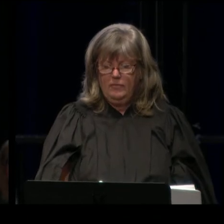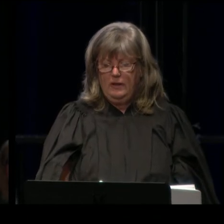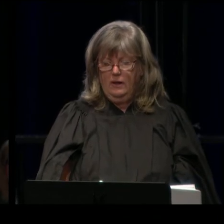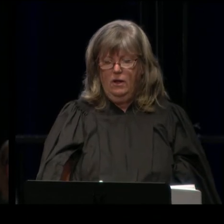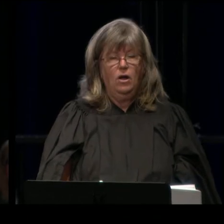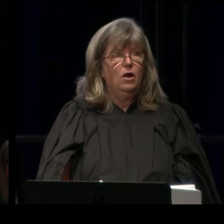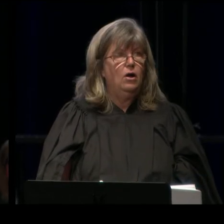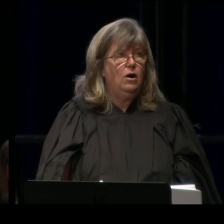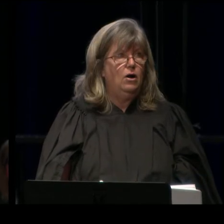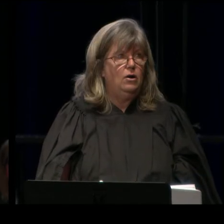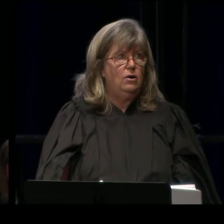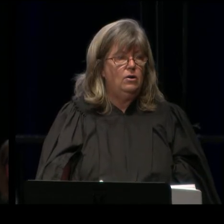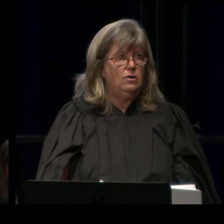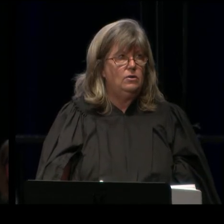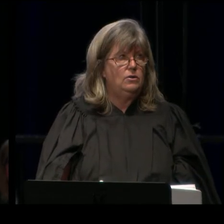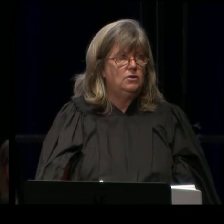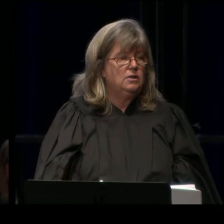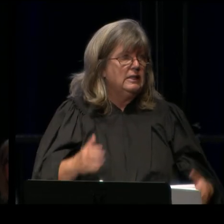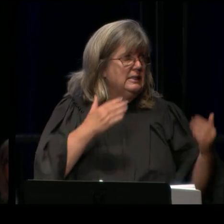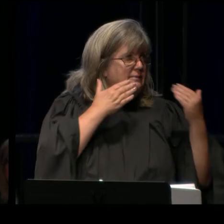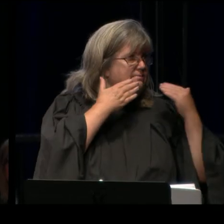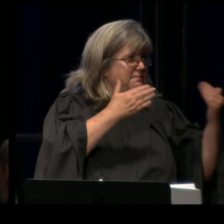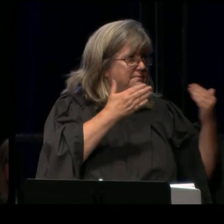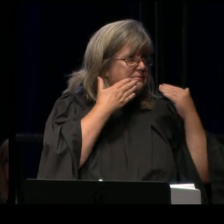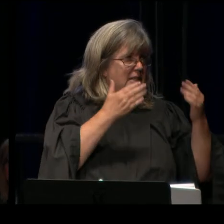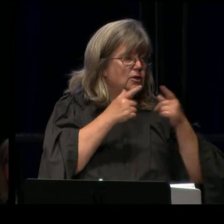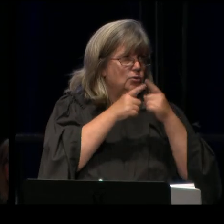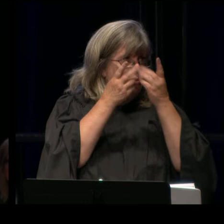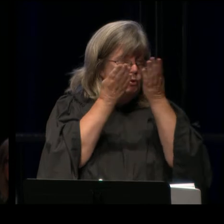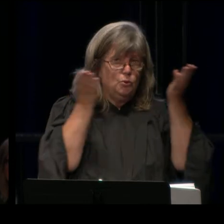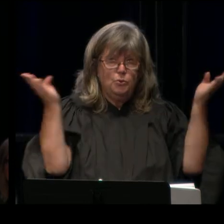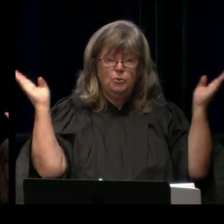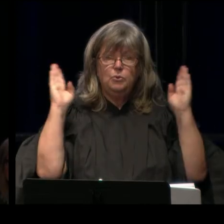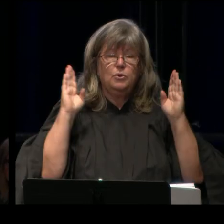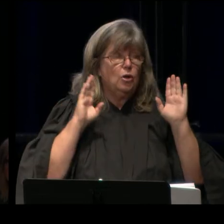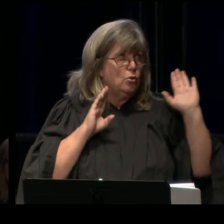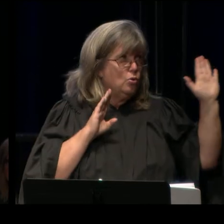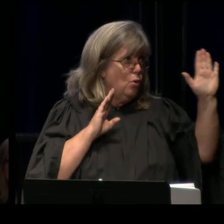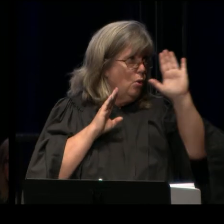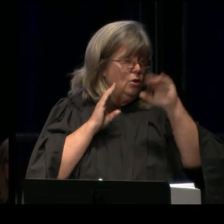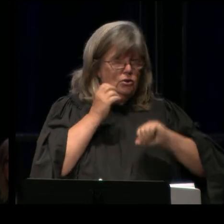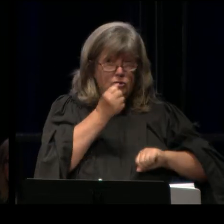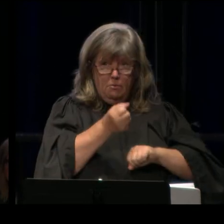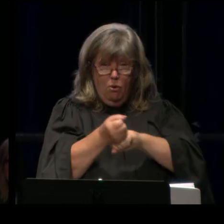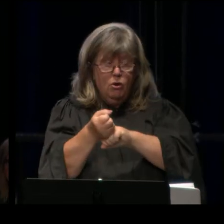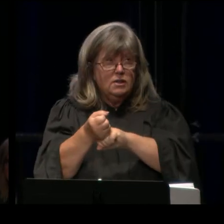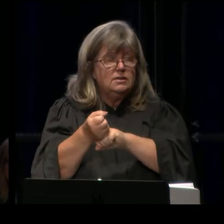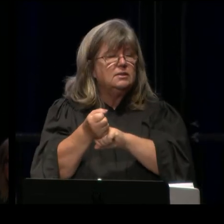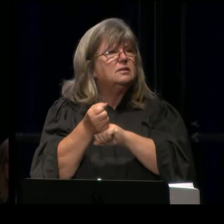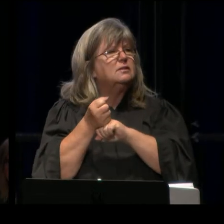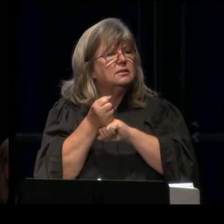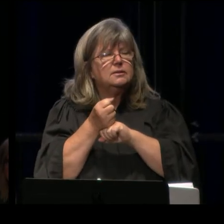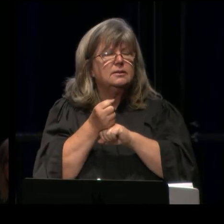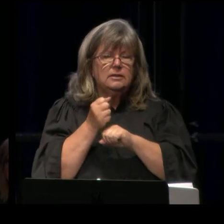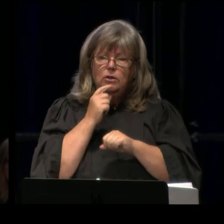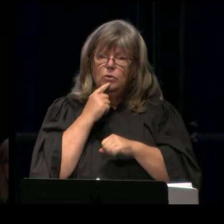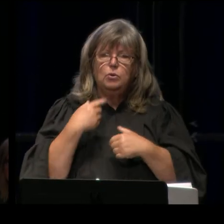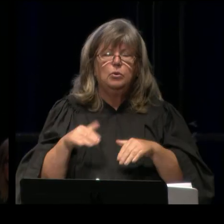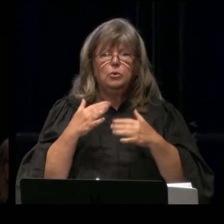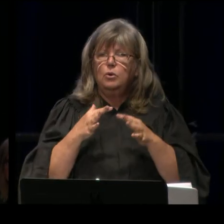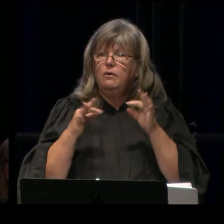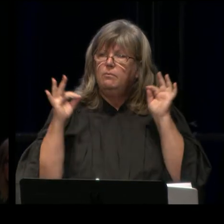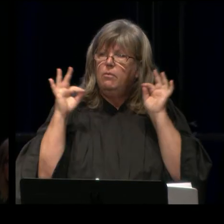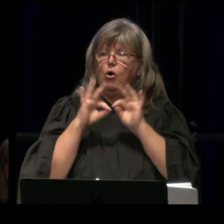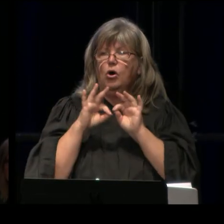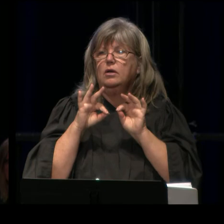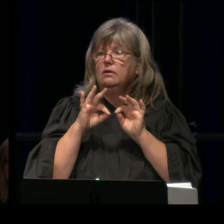A real special thank you to all of you. Your support has been incredibly